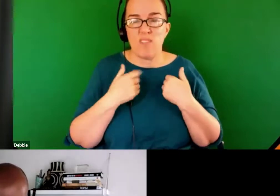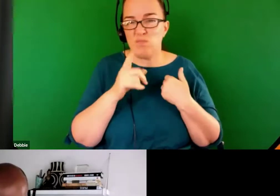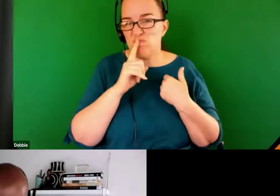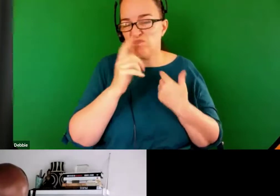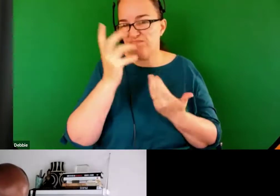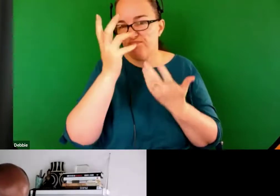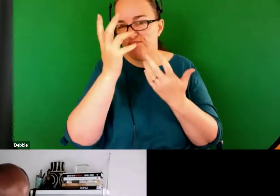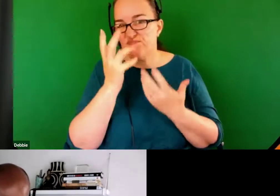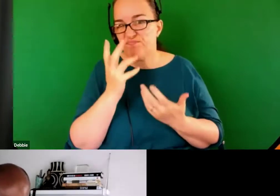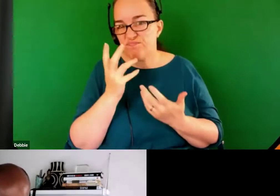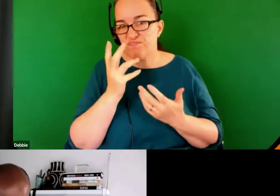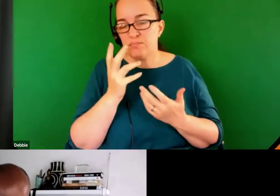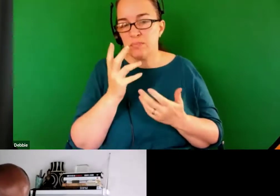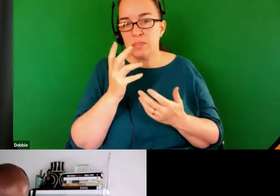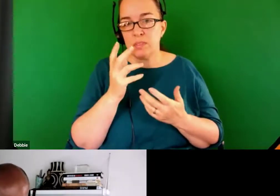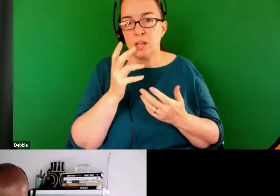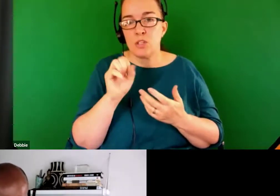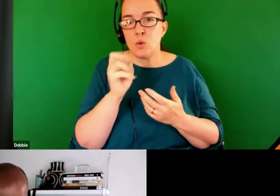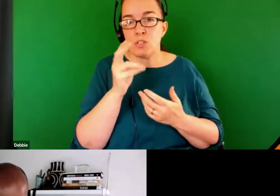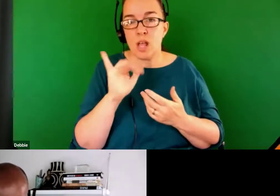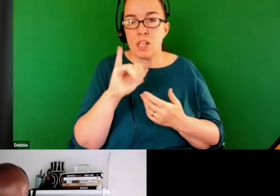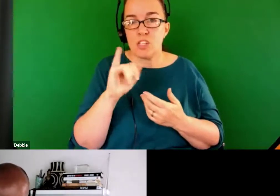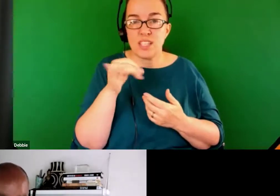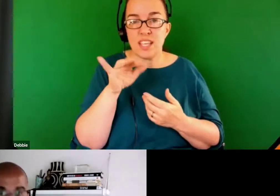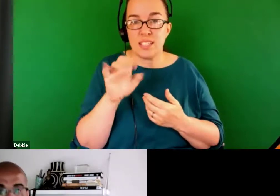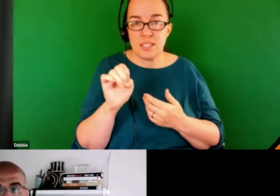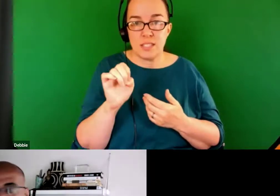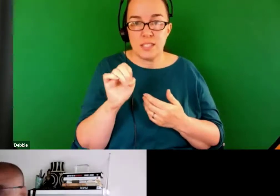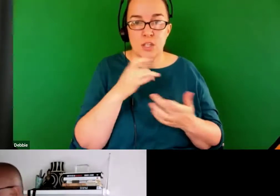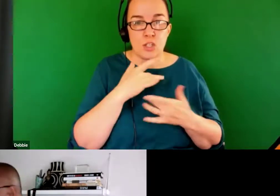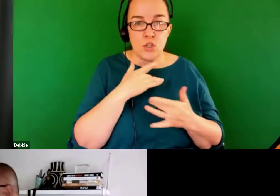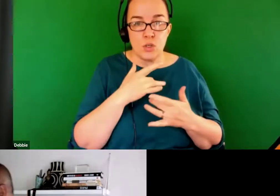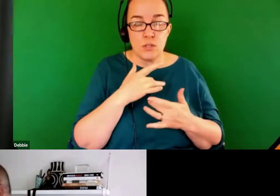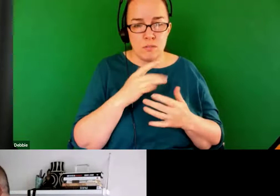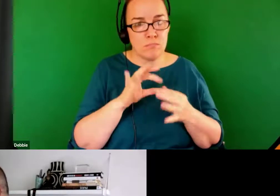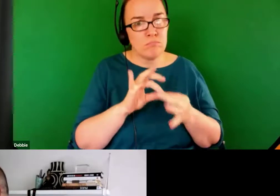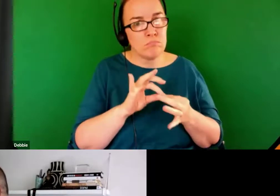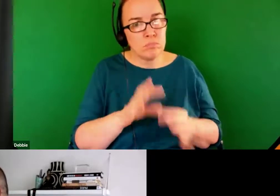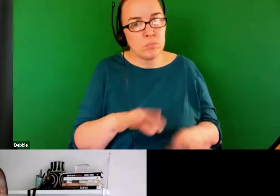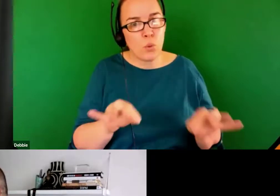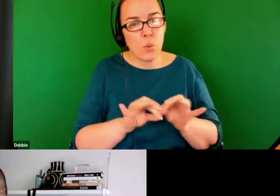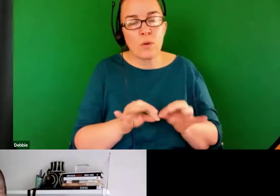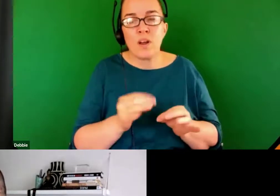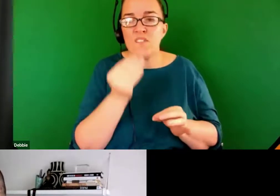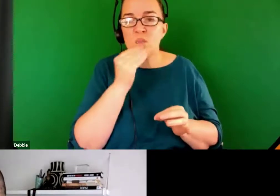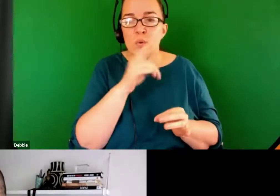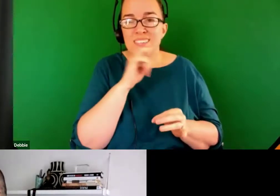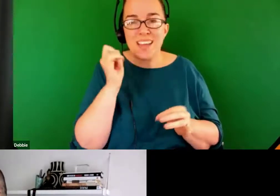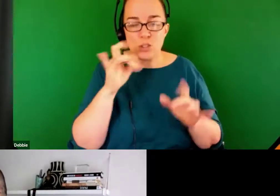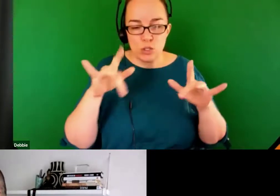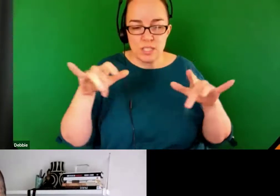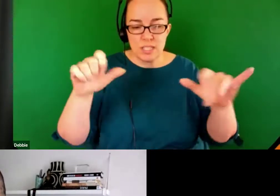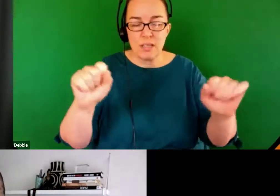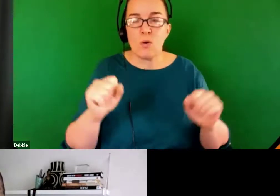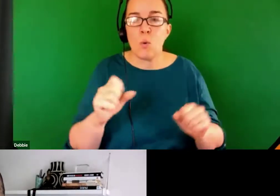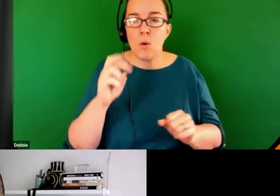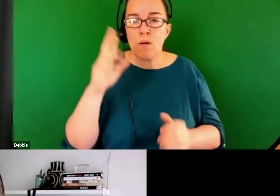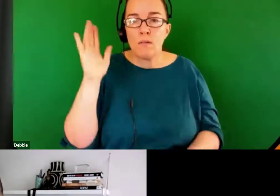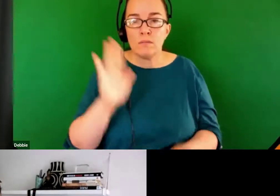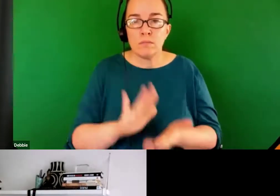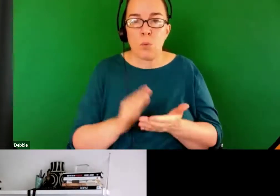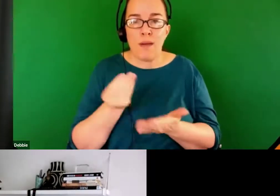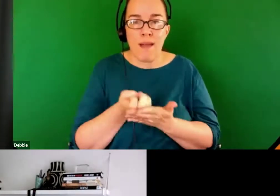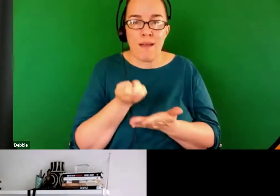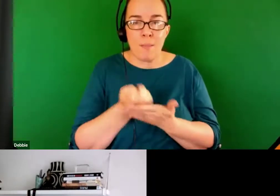unfortunate social justice concerns that are relevant. They live in food deserts. People that are low socioeconomic status don't have access